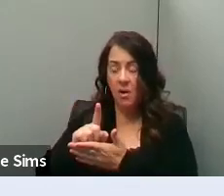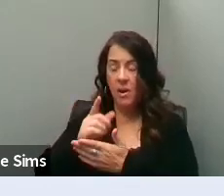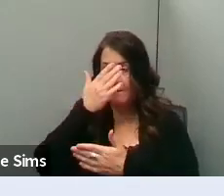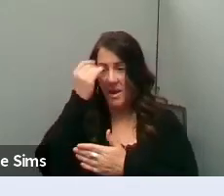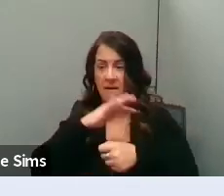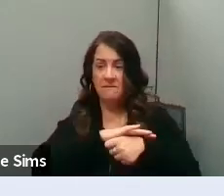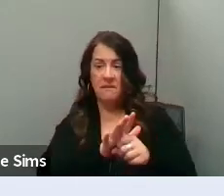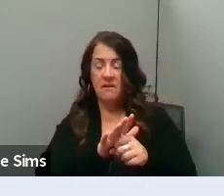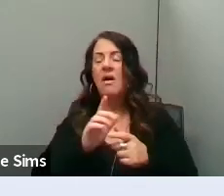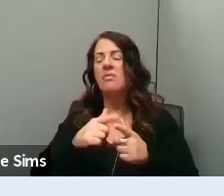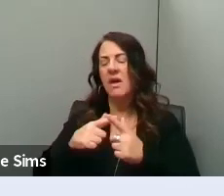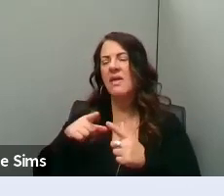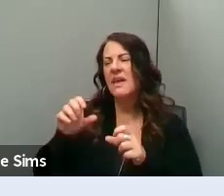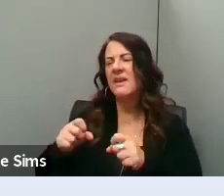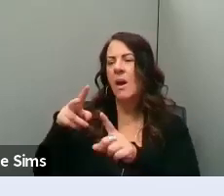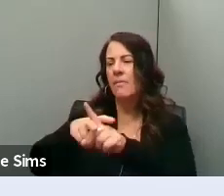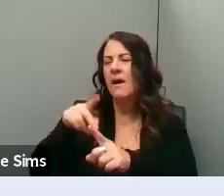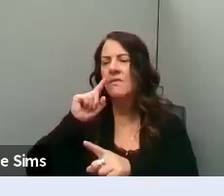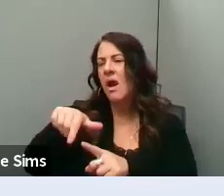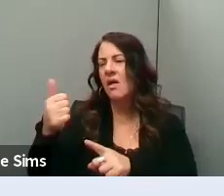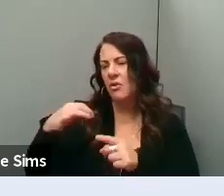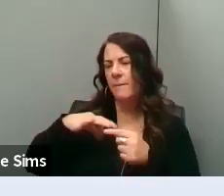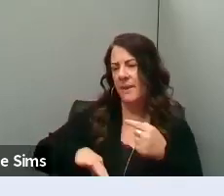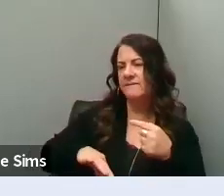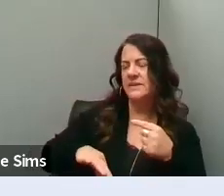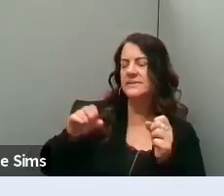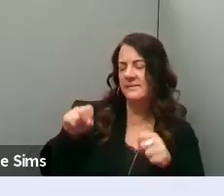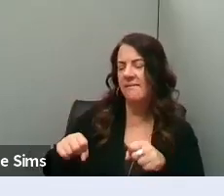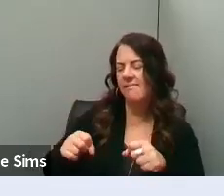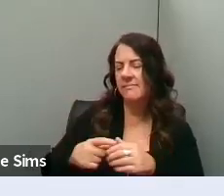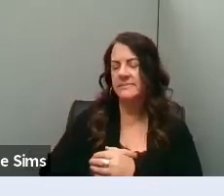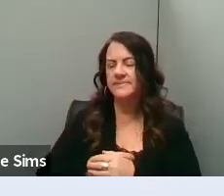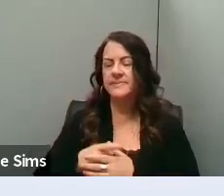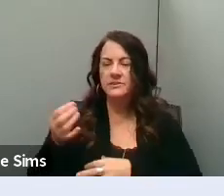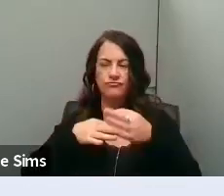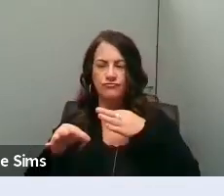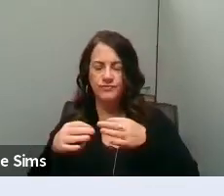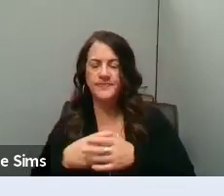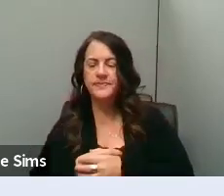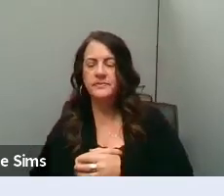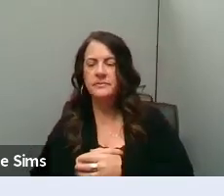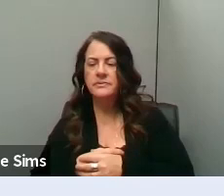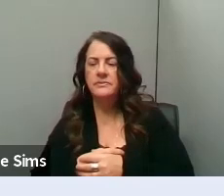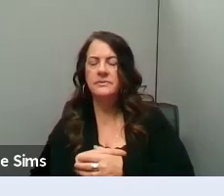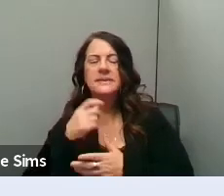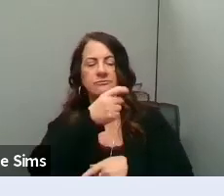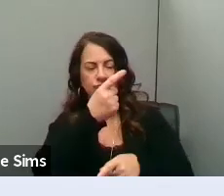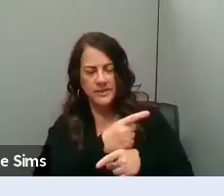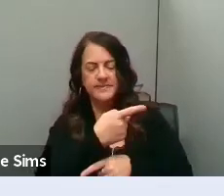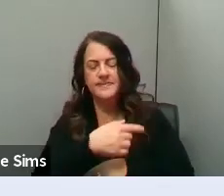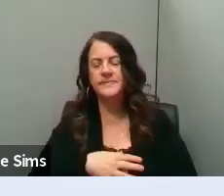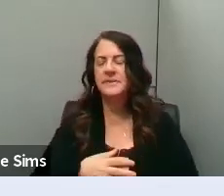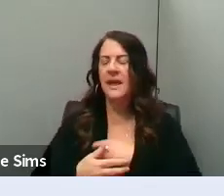that topic was discussed on our webinar last week as well. Right. Another question, if the